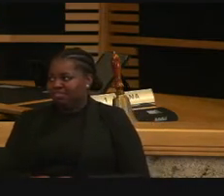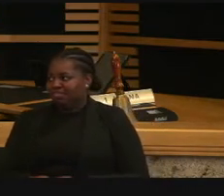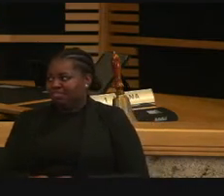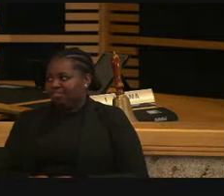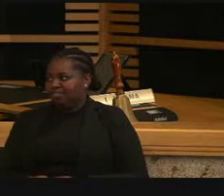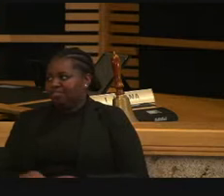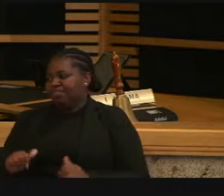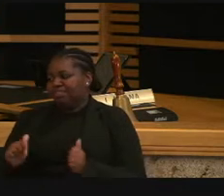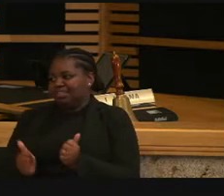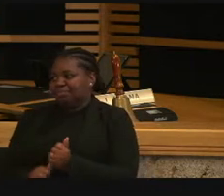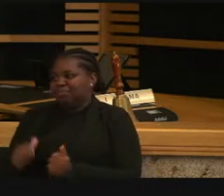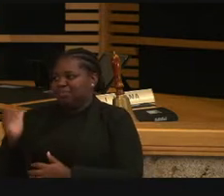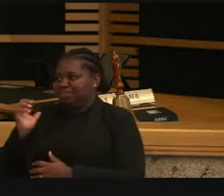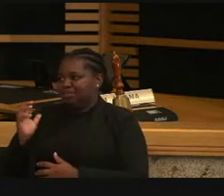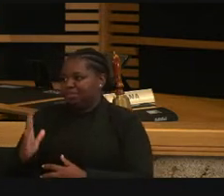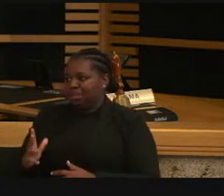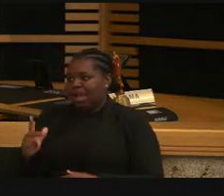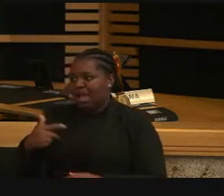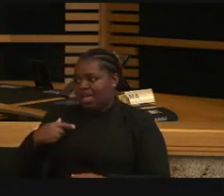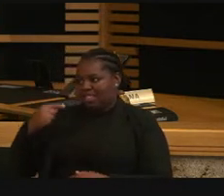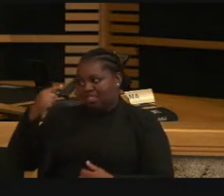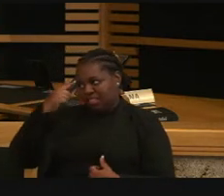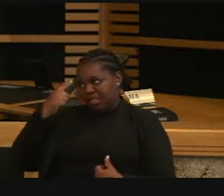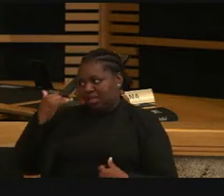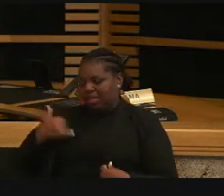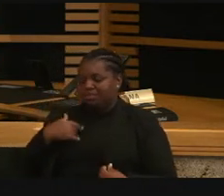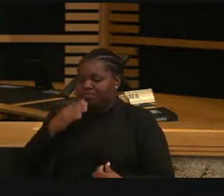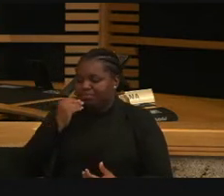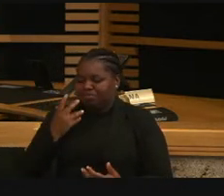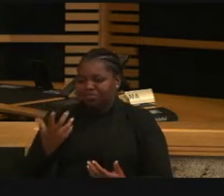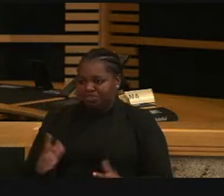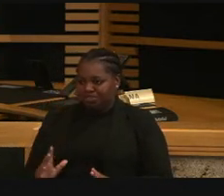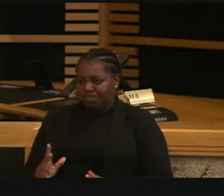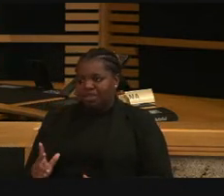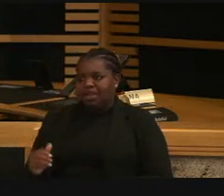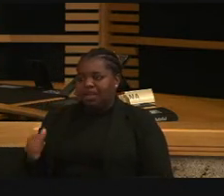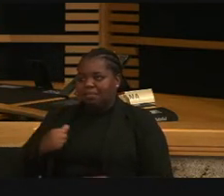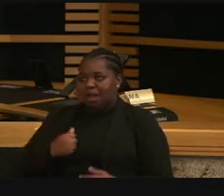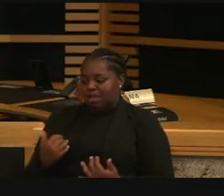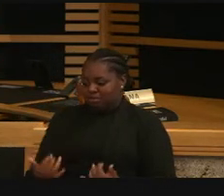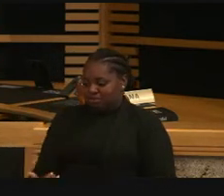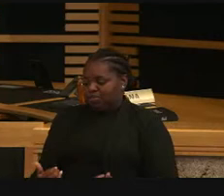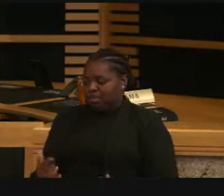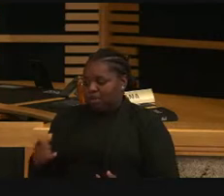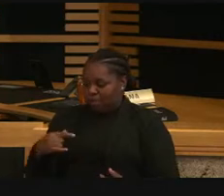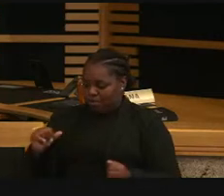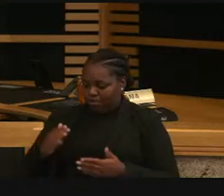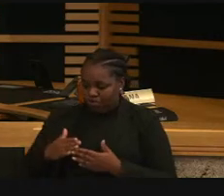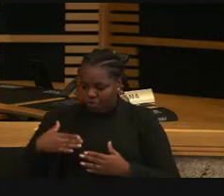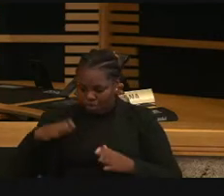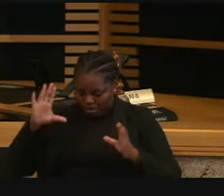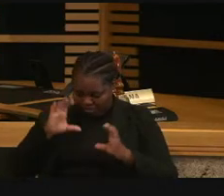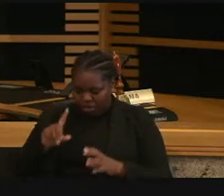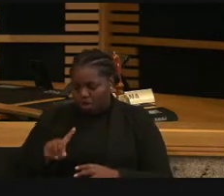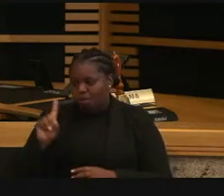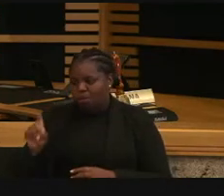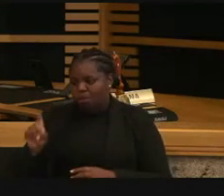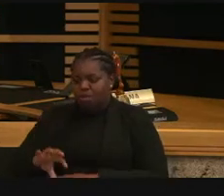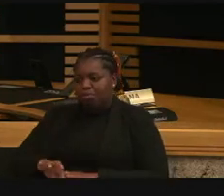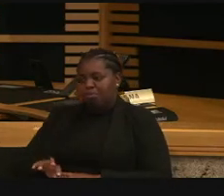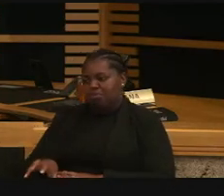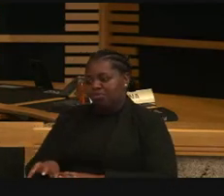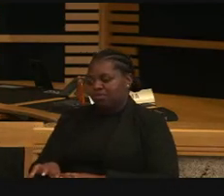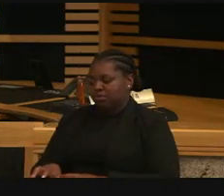Deputy Speaker, I think as I've indicated, mine today, I want to focus on the question of